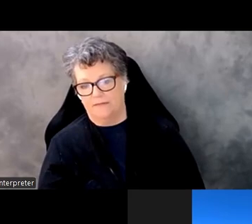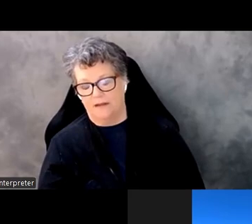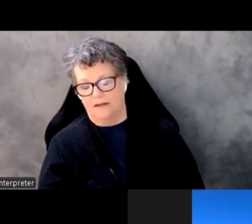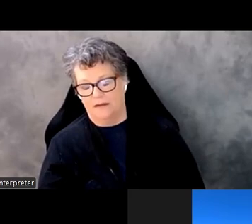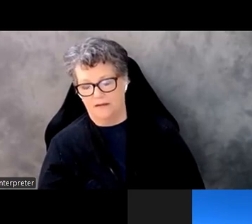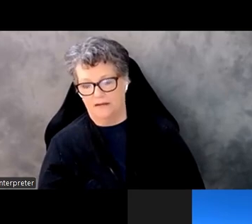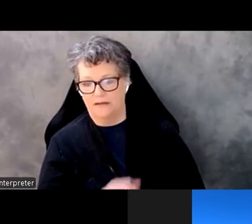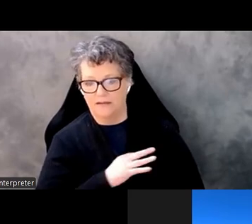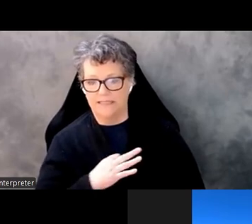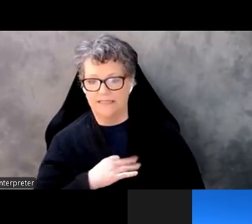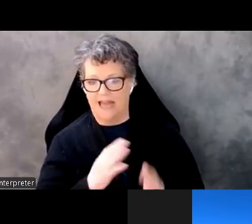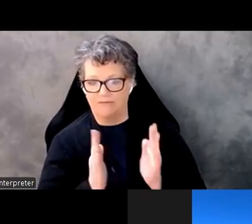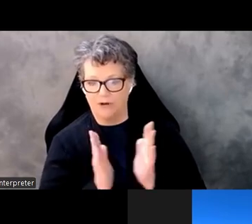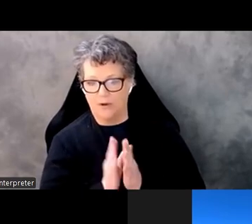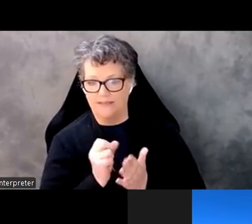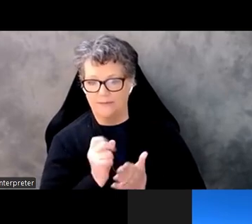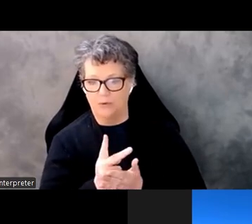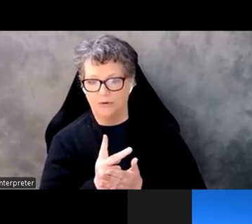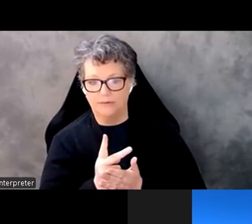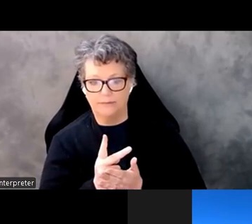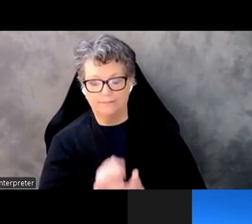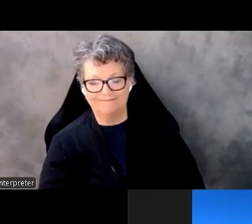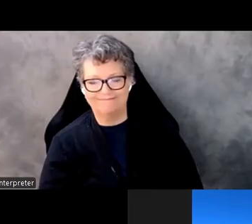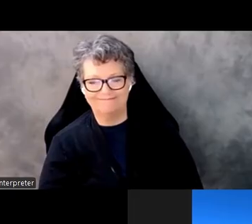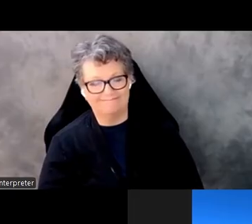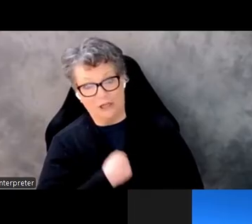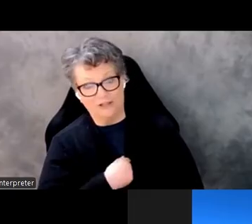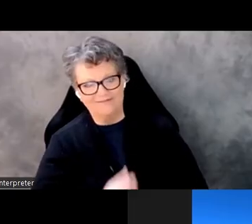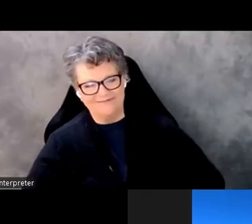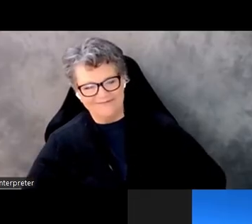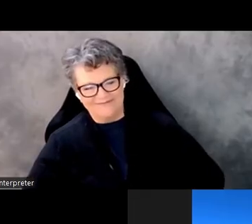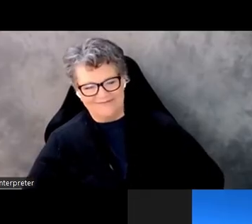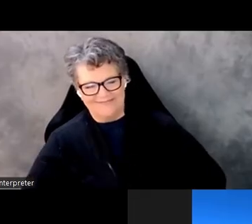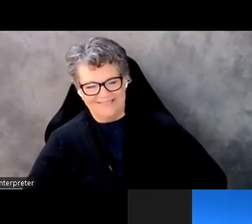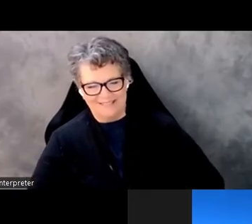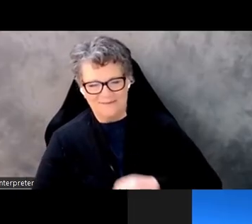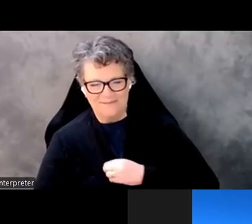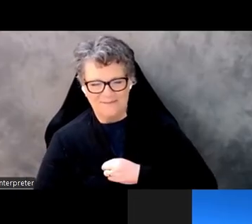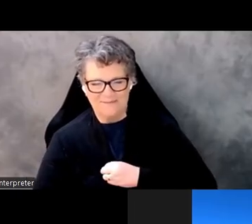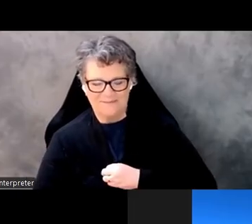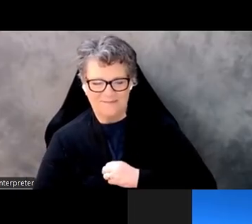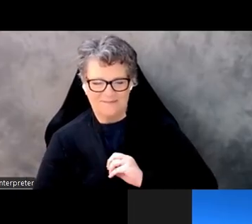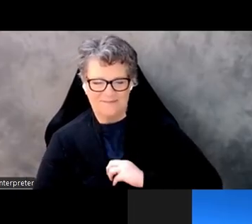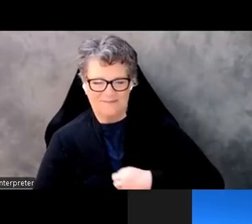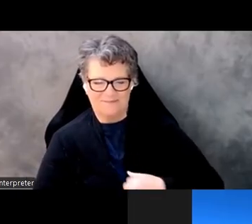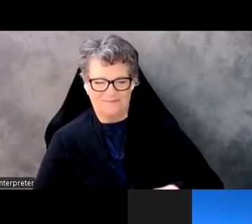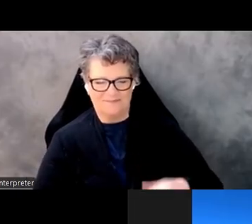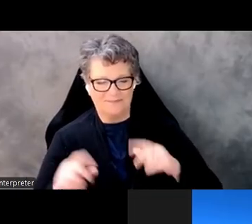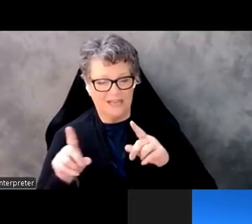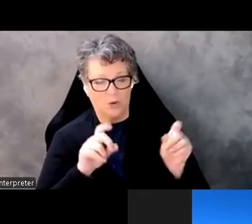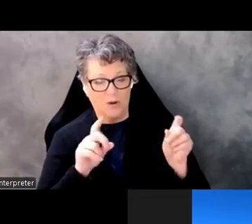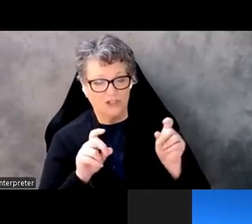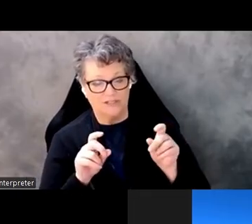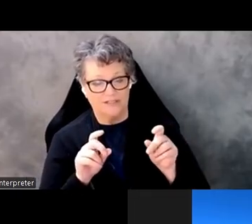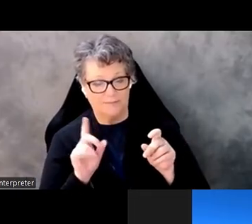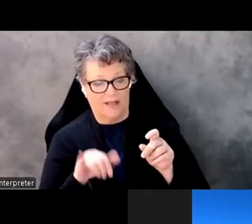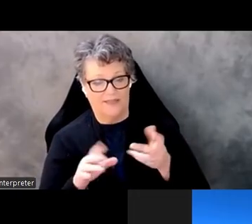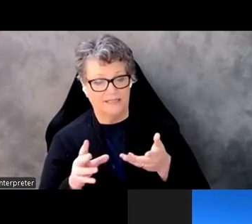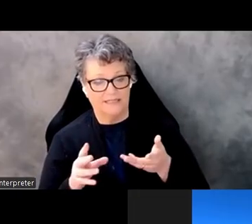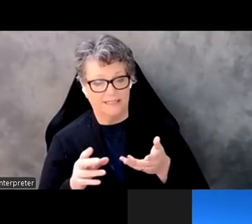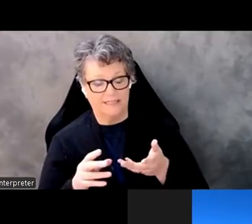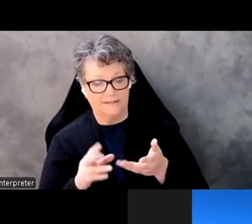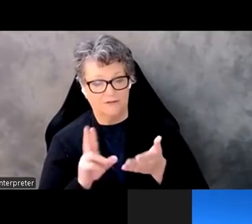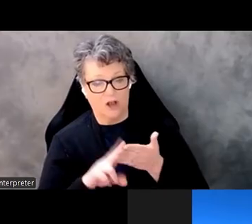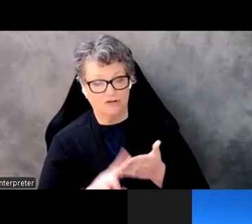Staff request board approval. Sorry. Thanks. Any questions regarding this